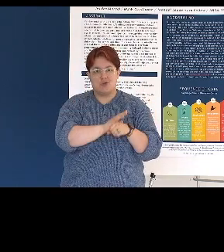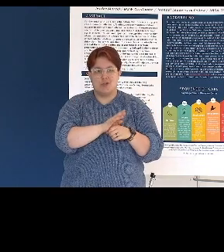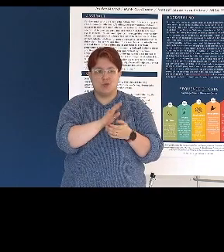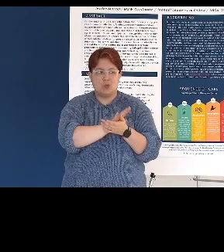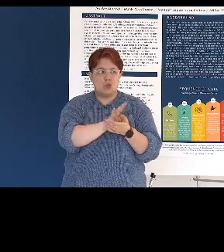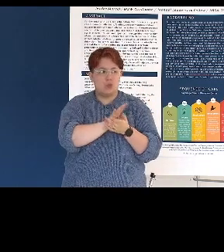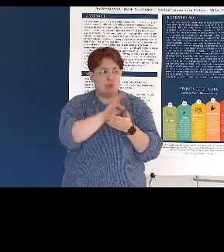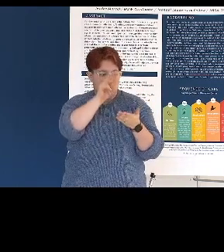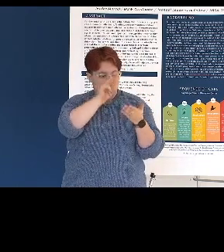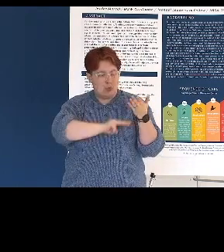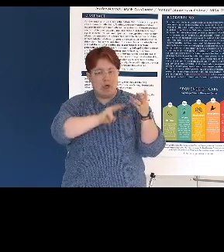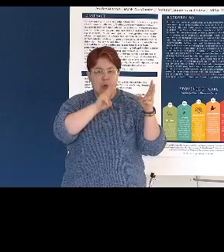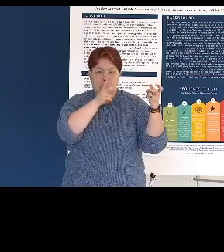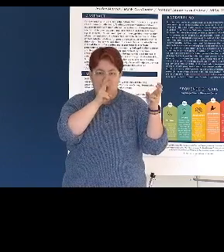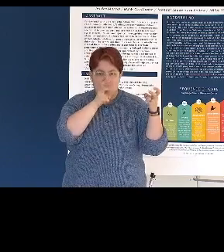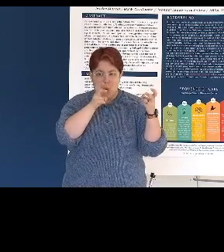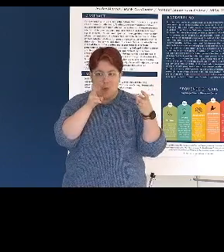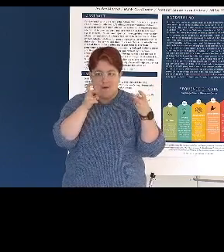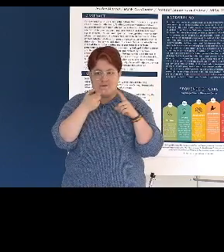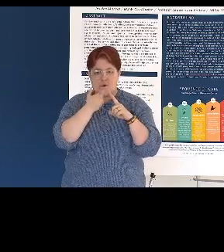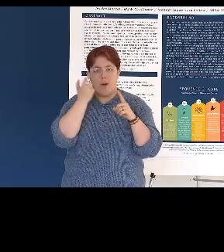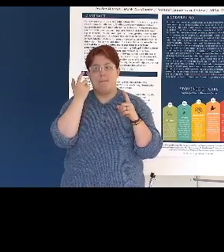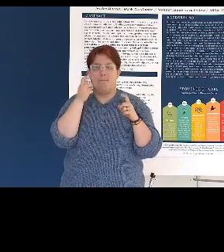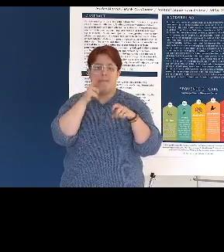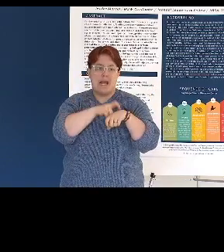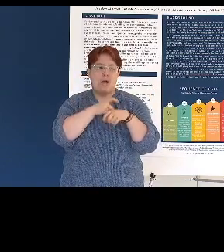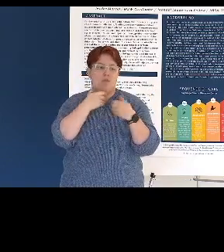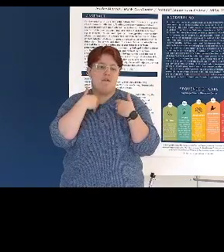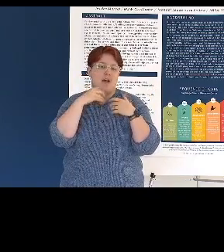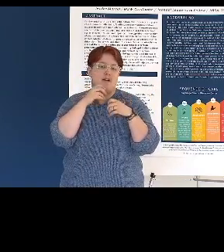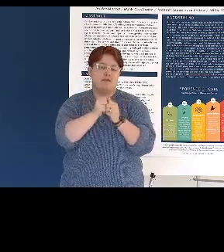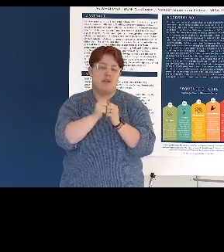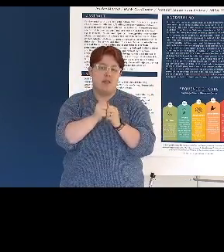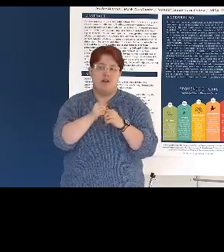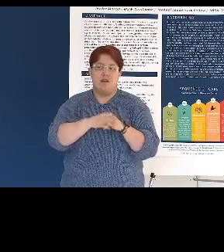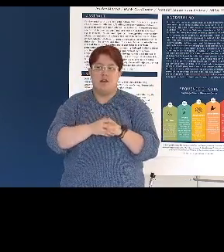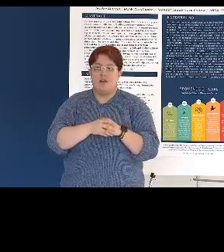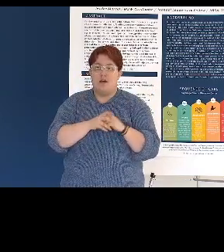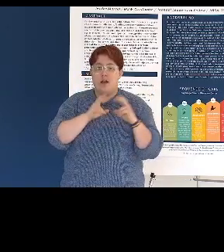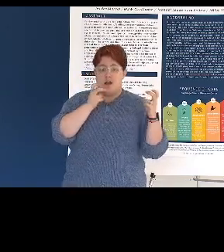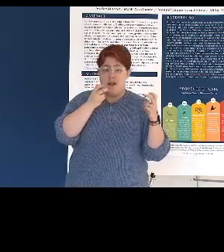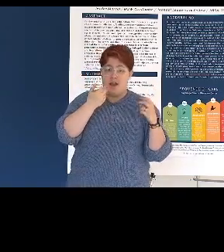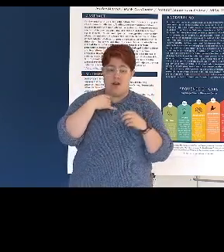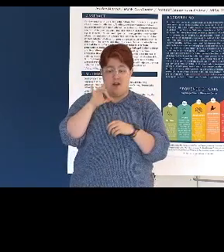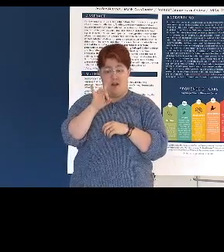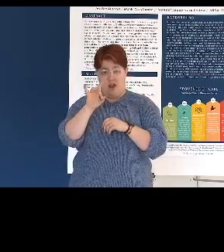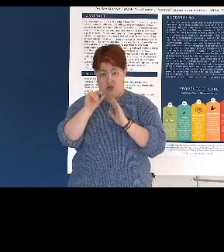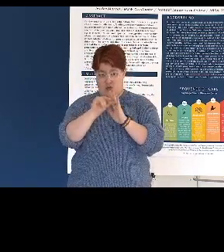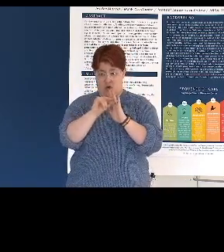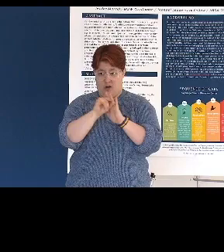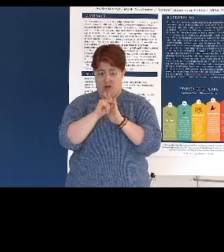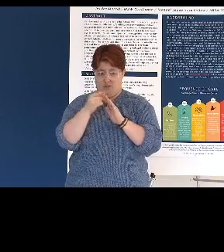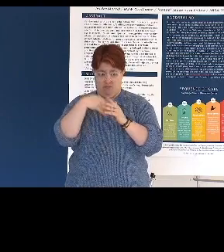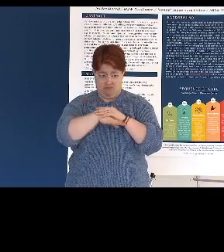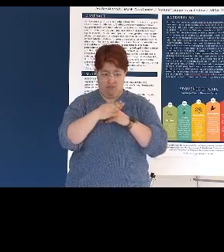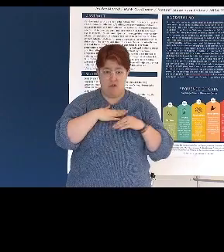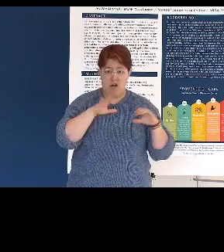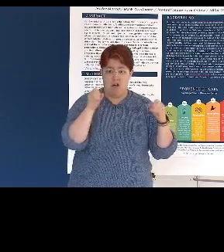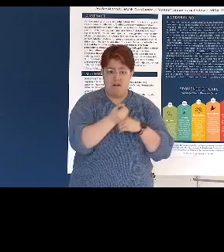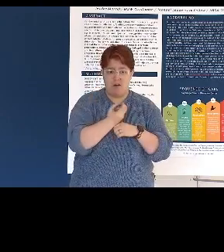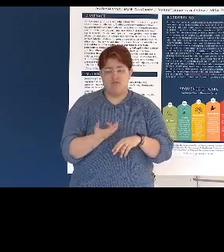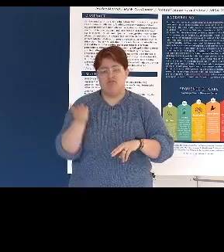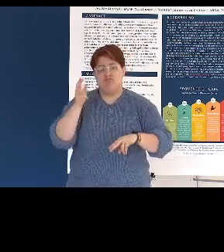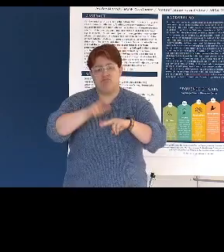you off some quotes from sessions we've had together. I had an 8th grader come into my office the other day, plop down